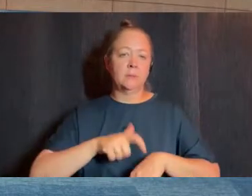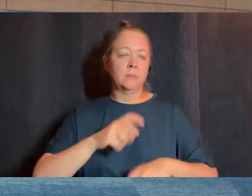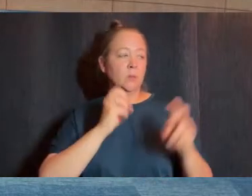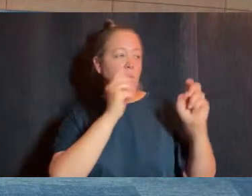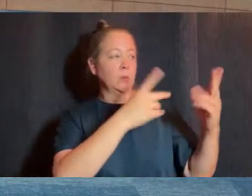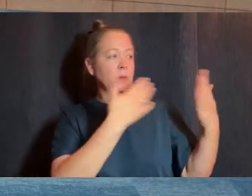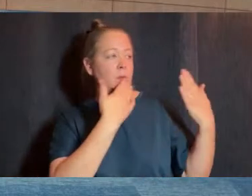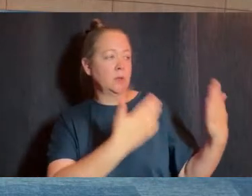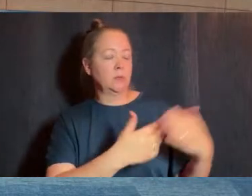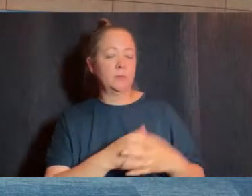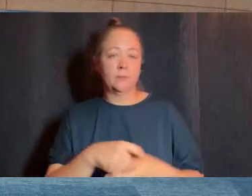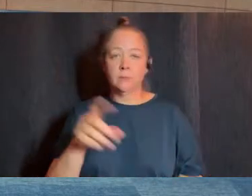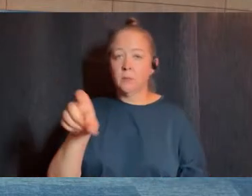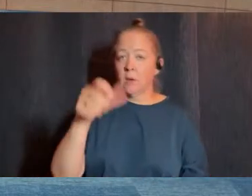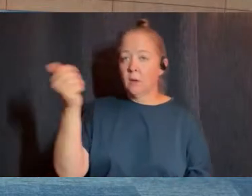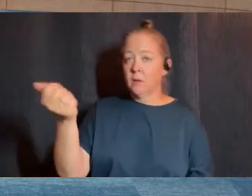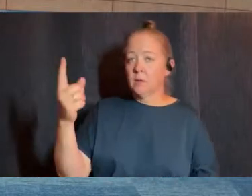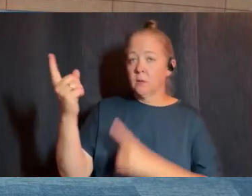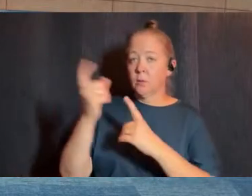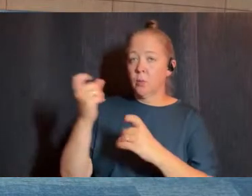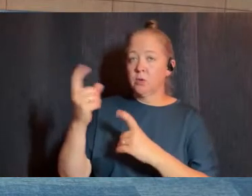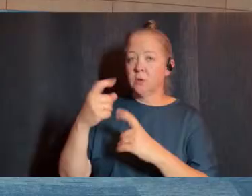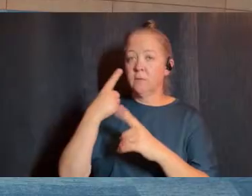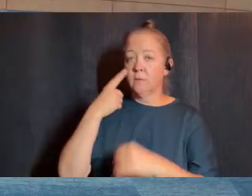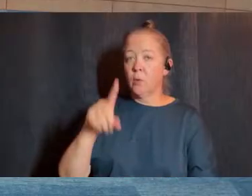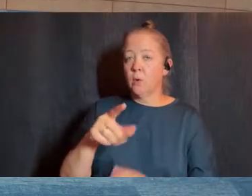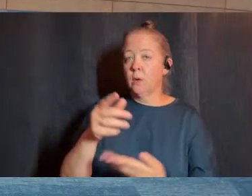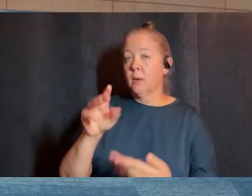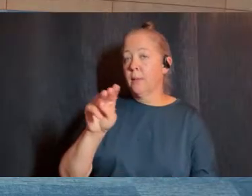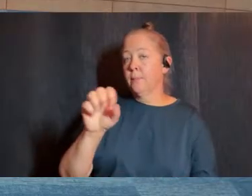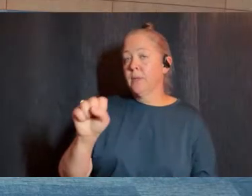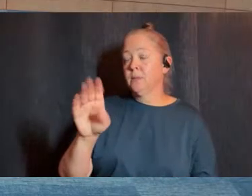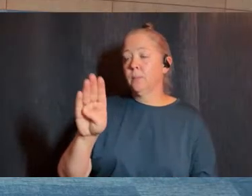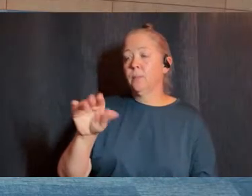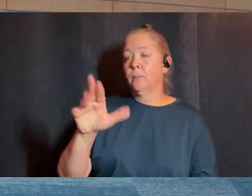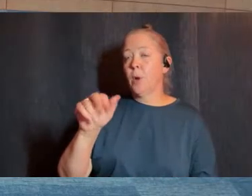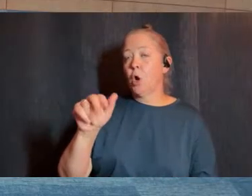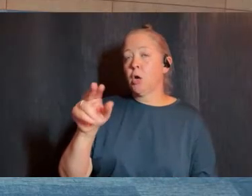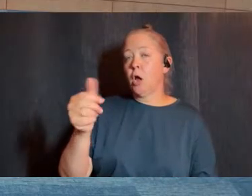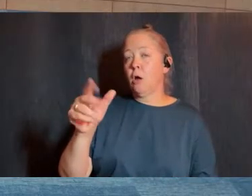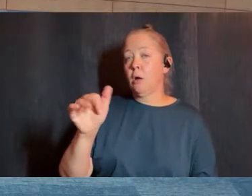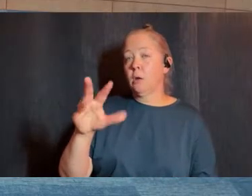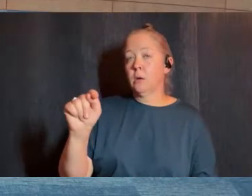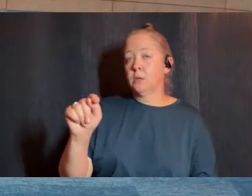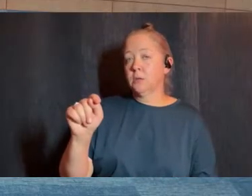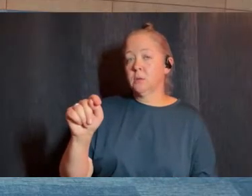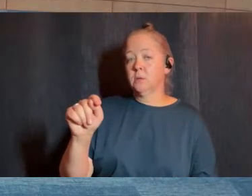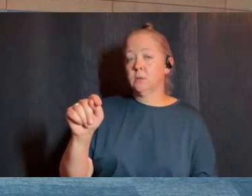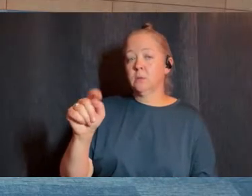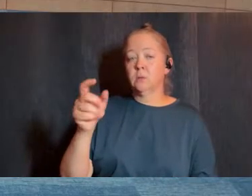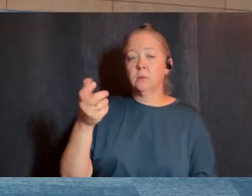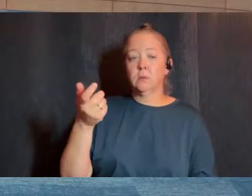Any other questions for Ms. Barnhart or for Ms. Prom or Mr. Galloway?